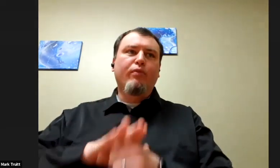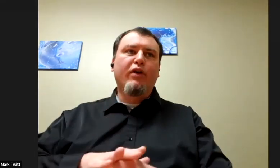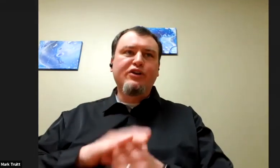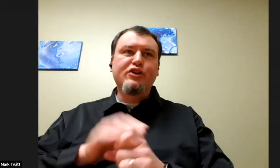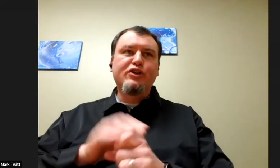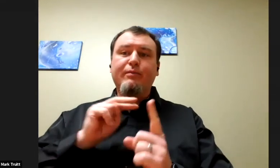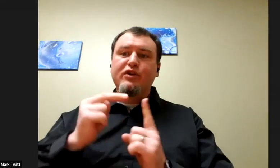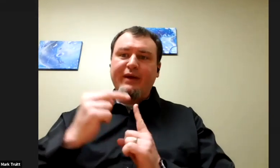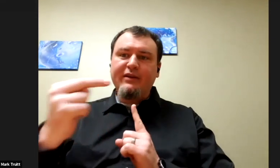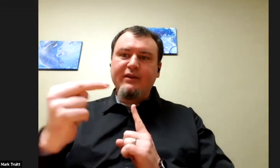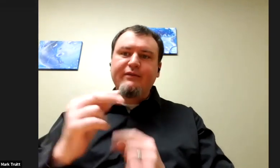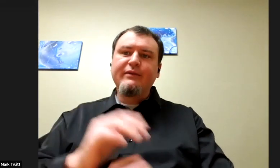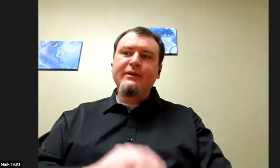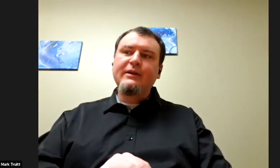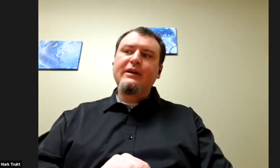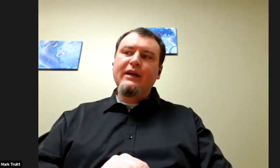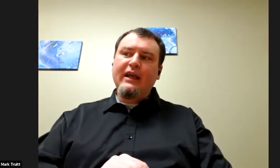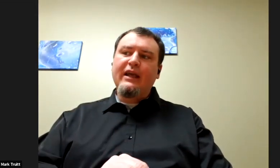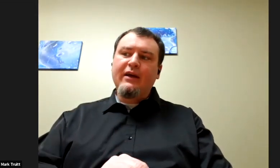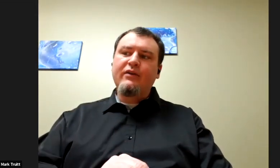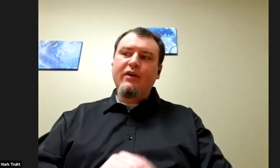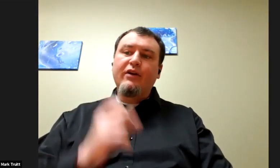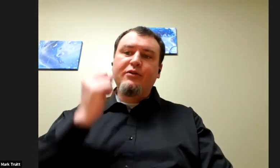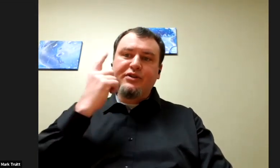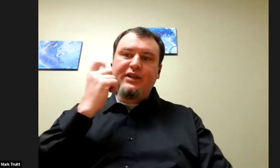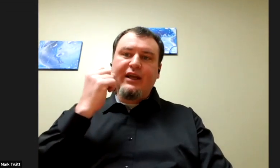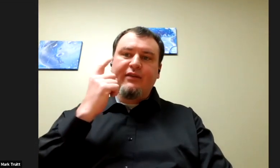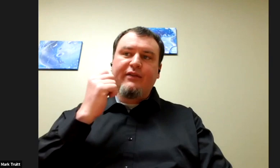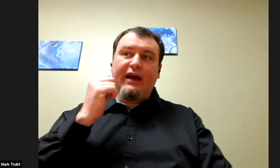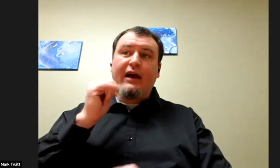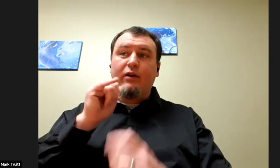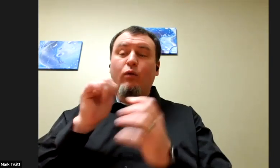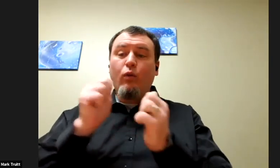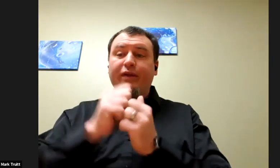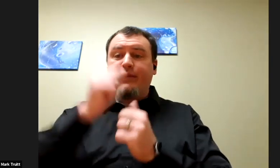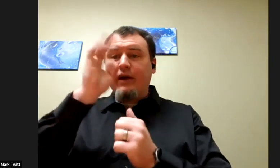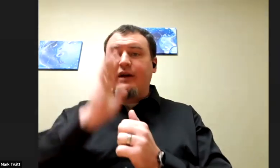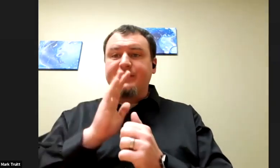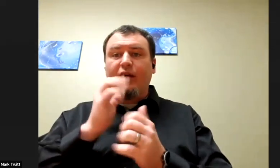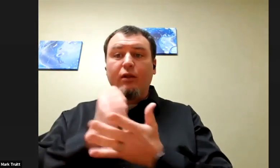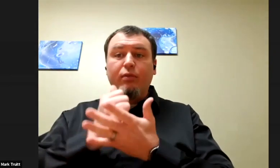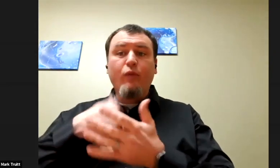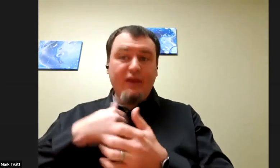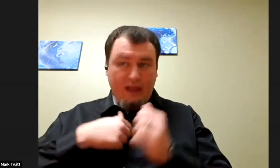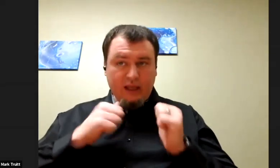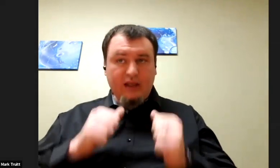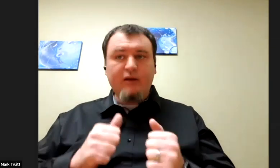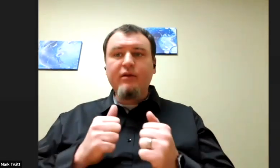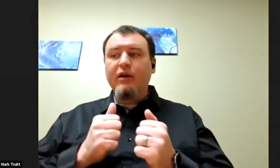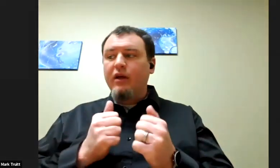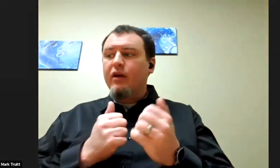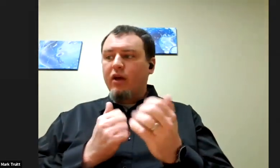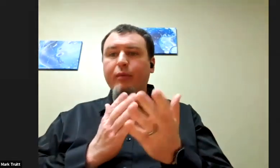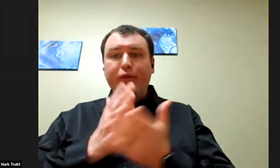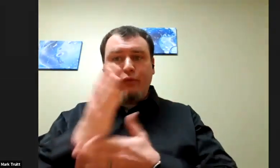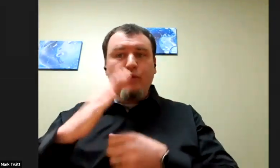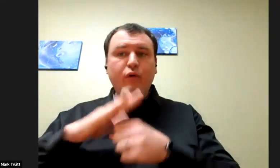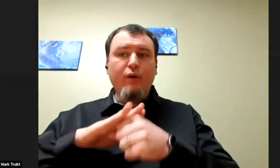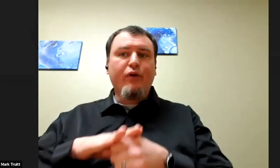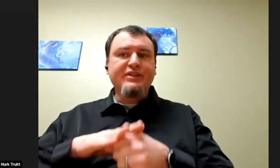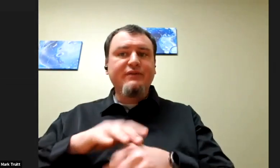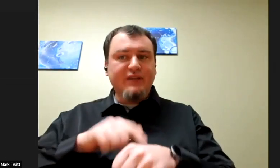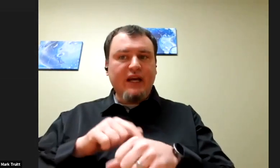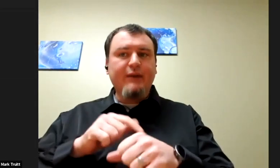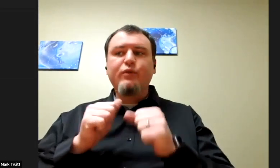put your oppression in perspective and understand that with God's help, we can come